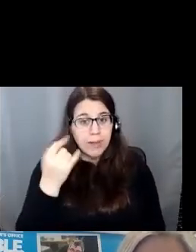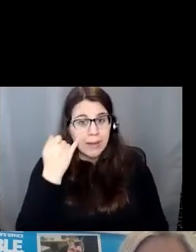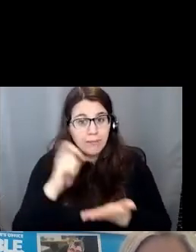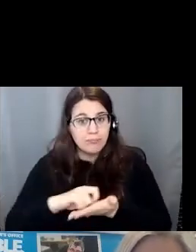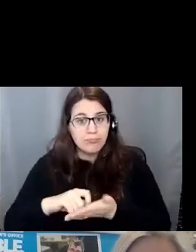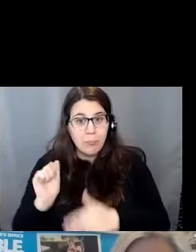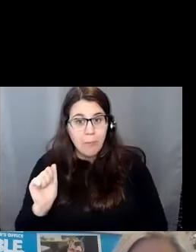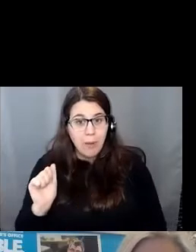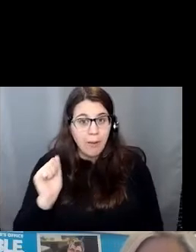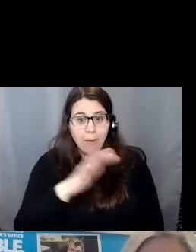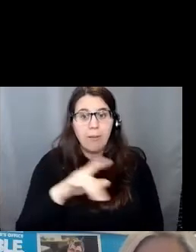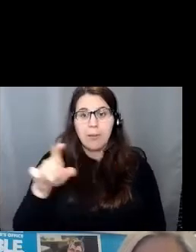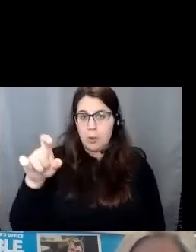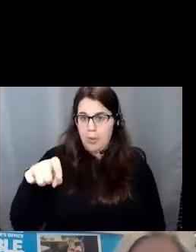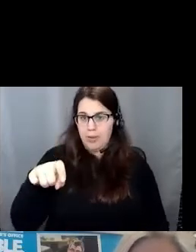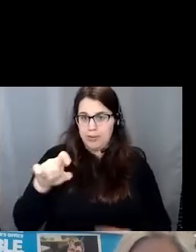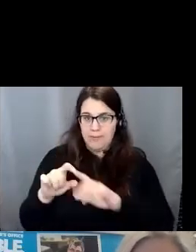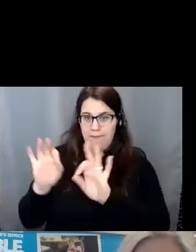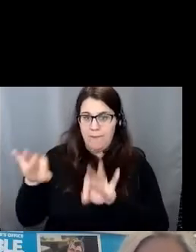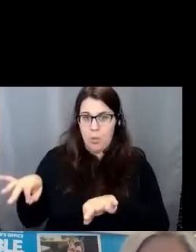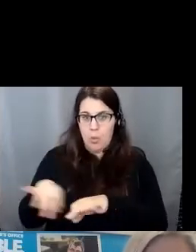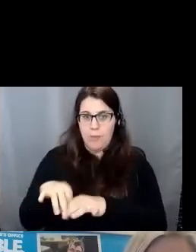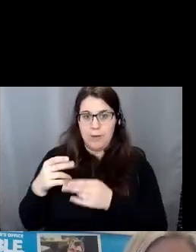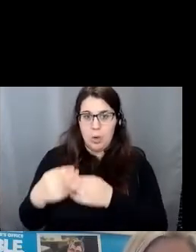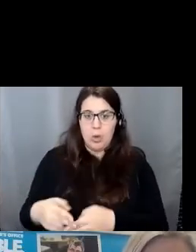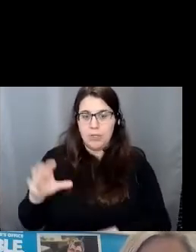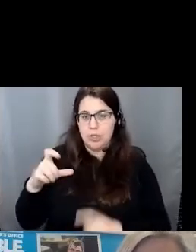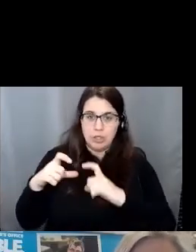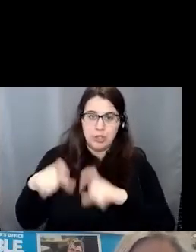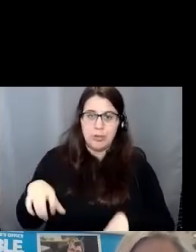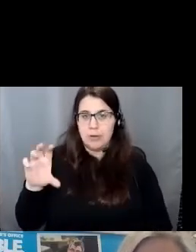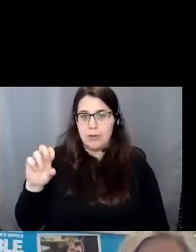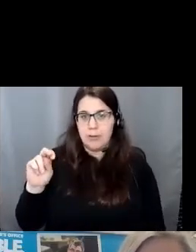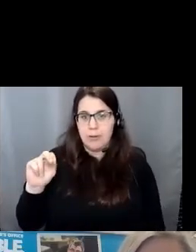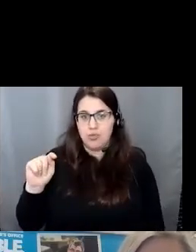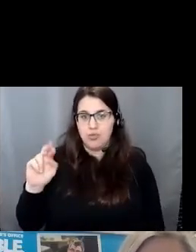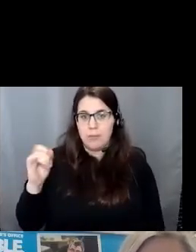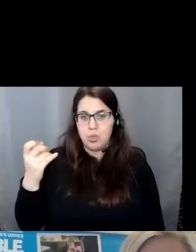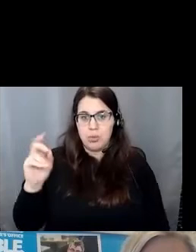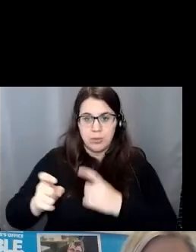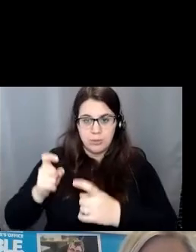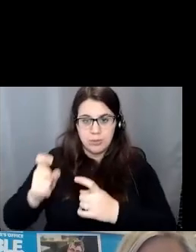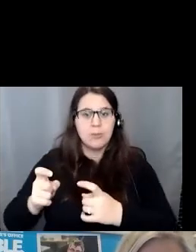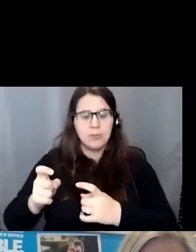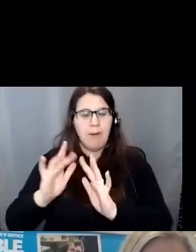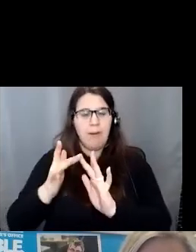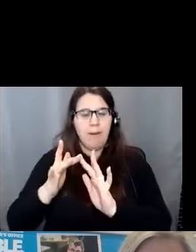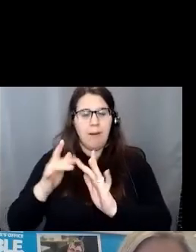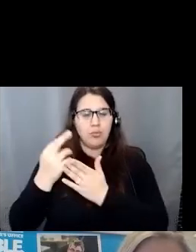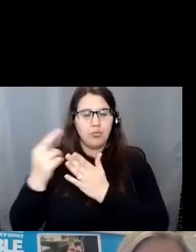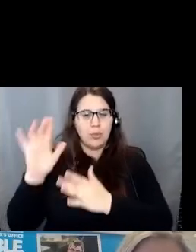will need to complete and include a form that's titled Check Contribution, and that form is available at the Resources tab